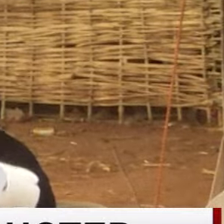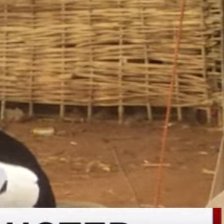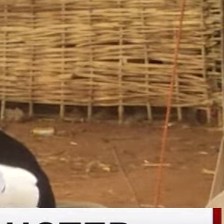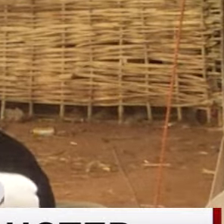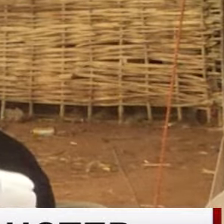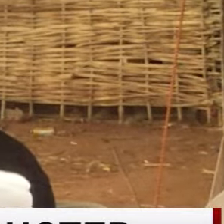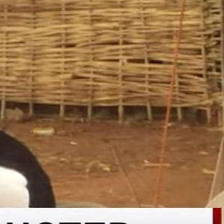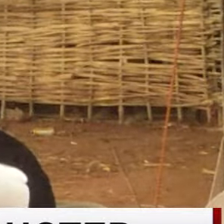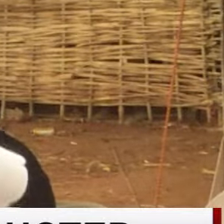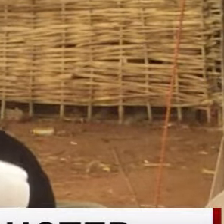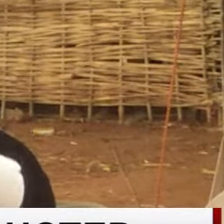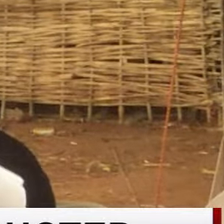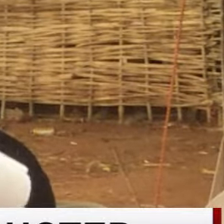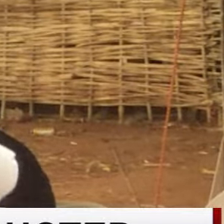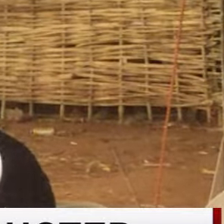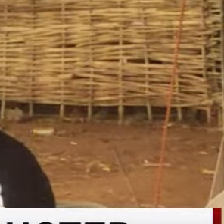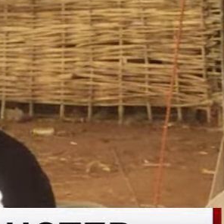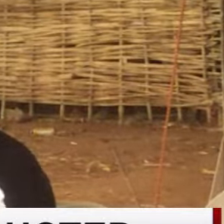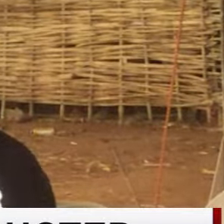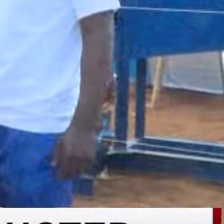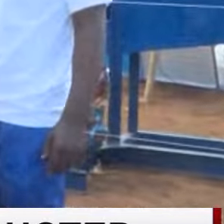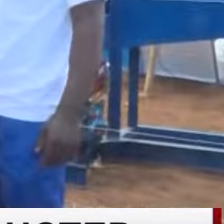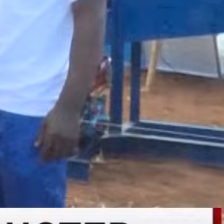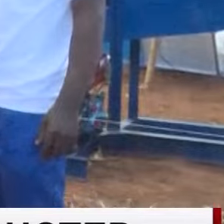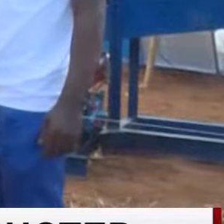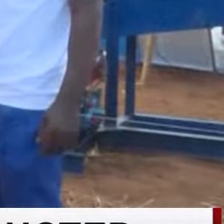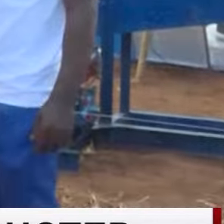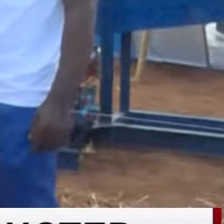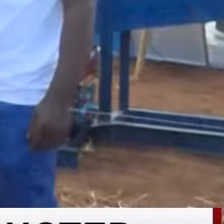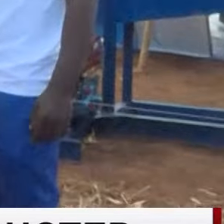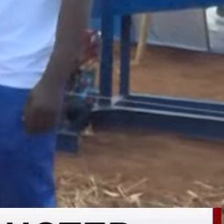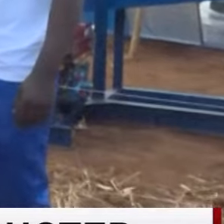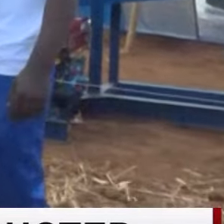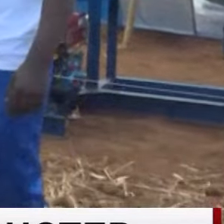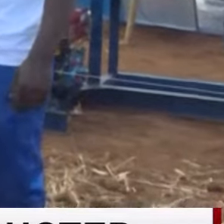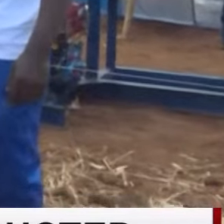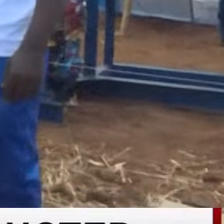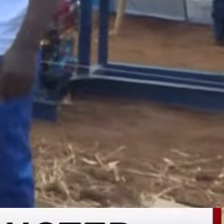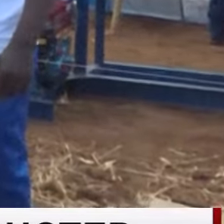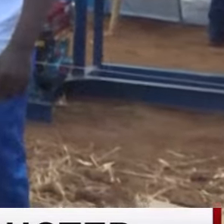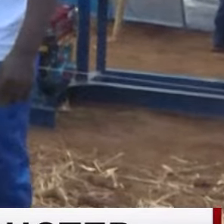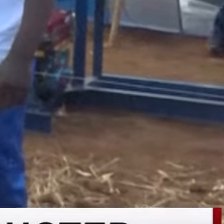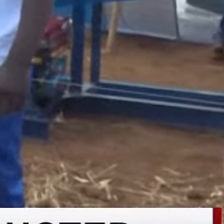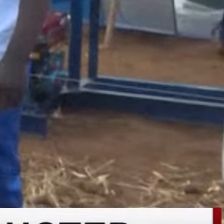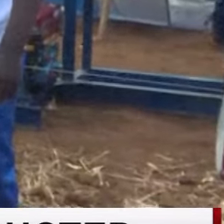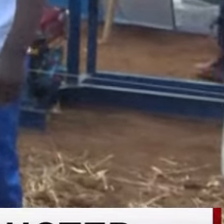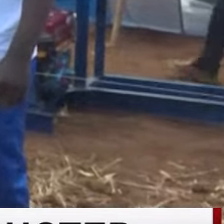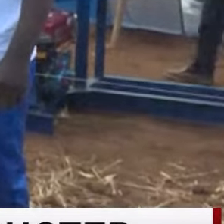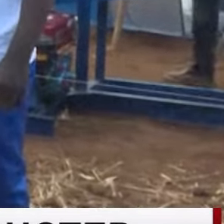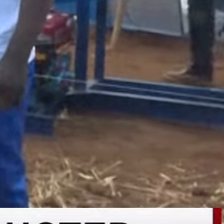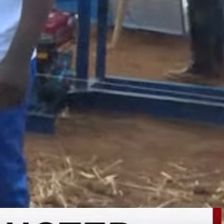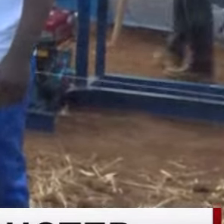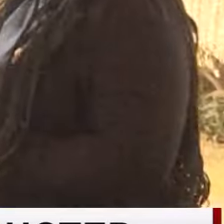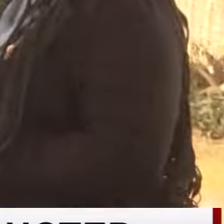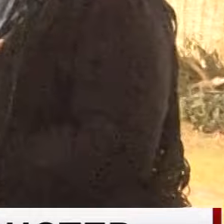food security of Eastern Province and the nation at large. And Acting Eastern Province Permanent Secretary Dr. Lewis Mwape,